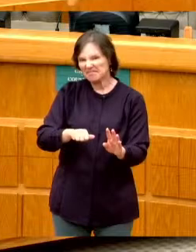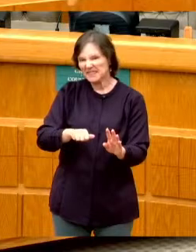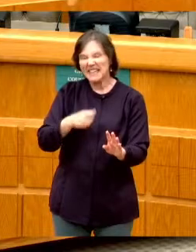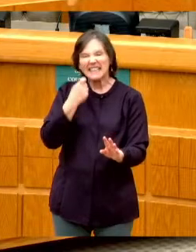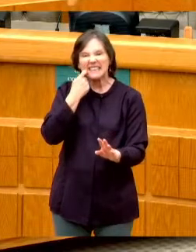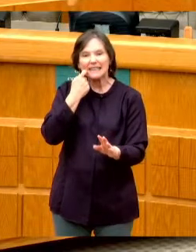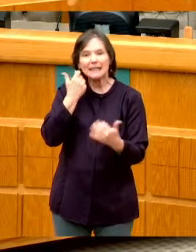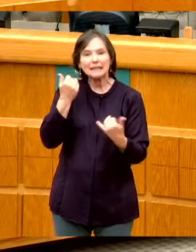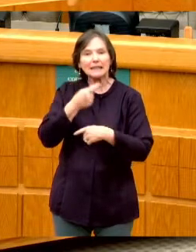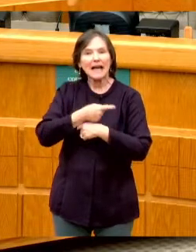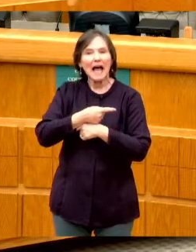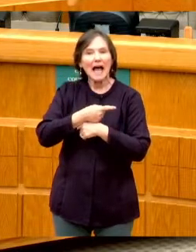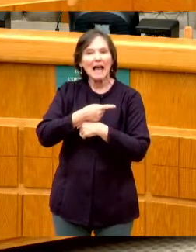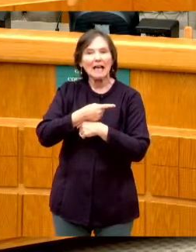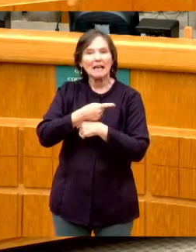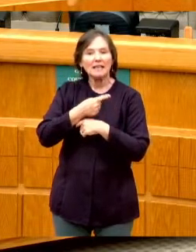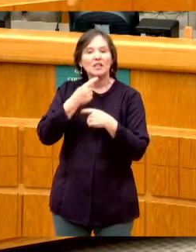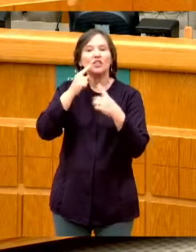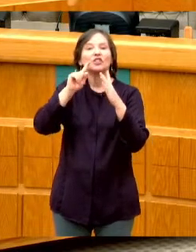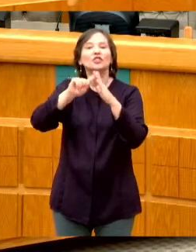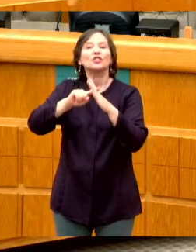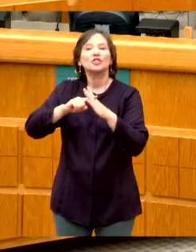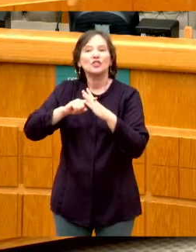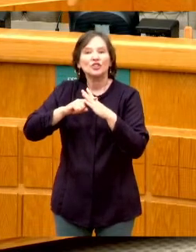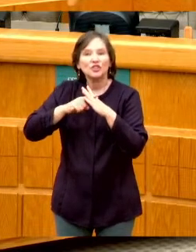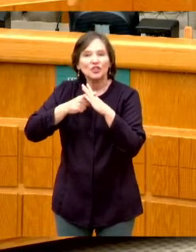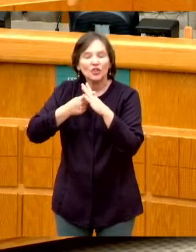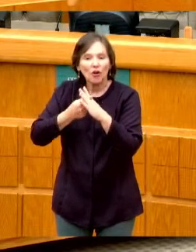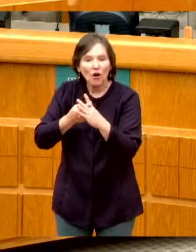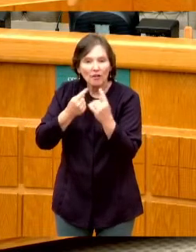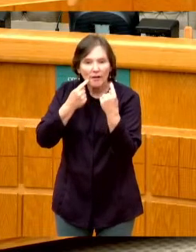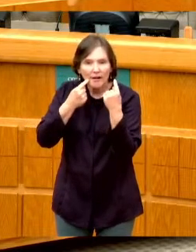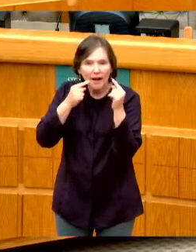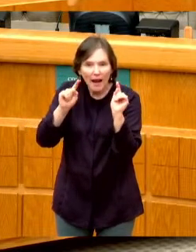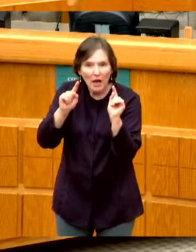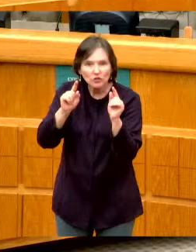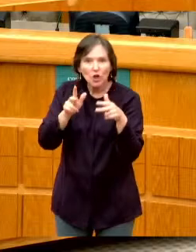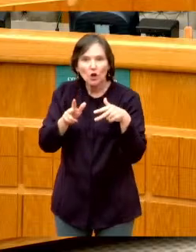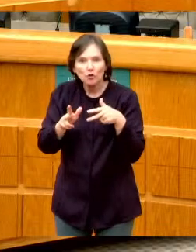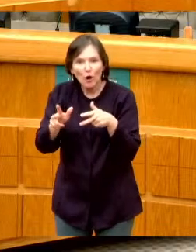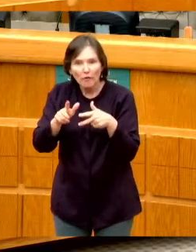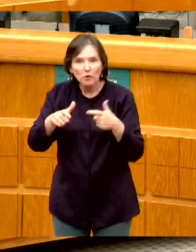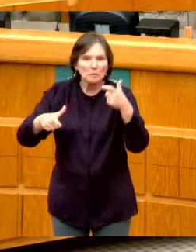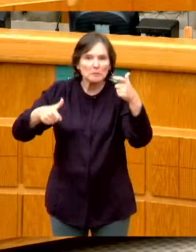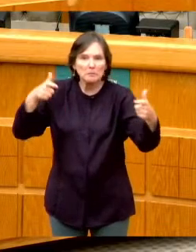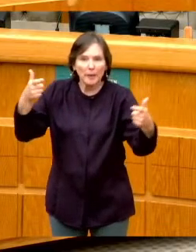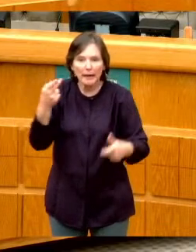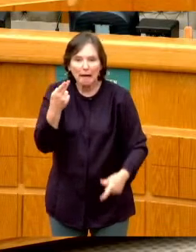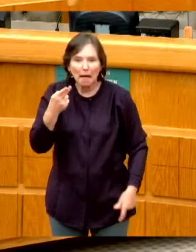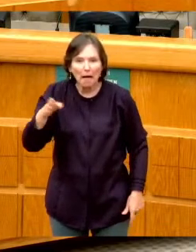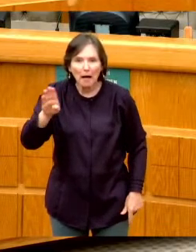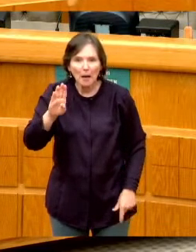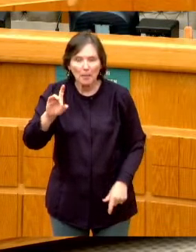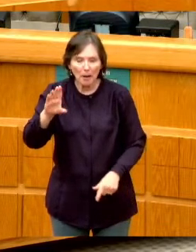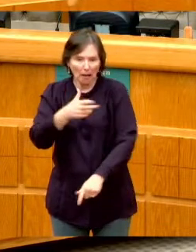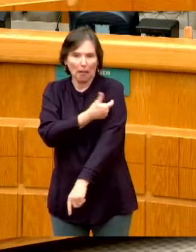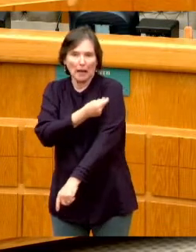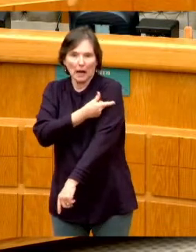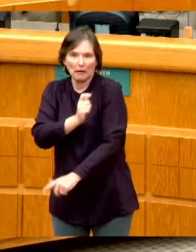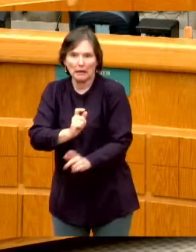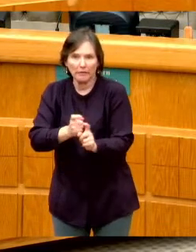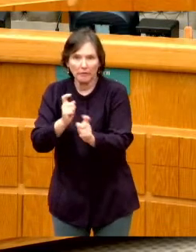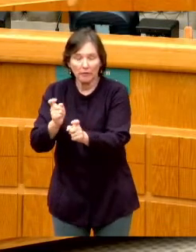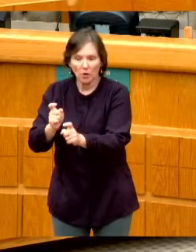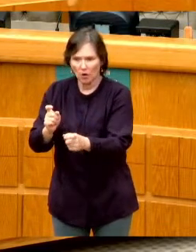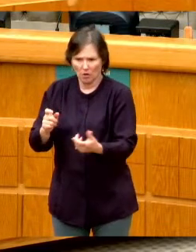their drive-through mega clinic. And again, we started ours in early January. So I'm